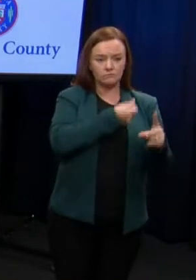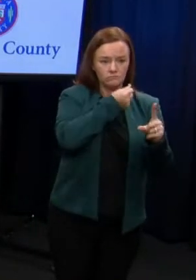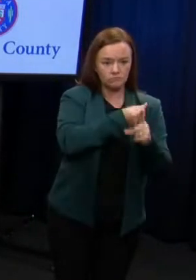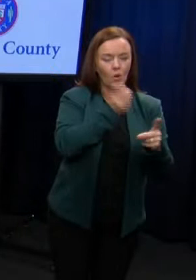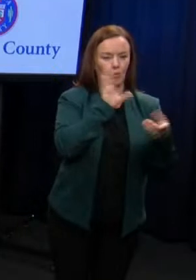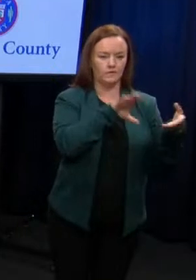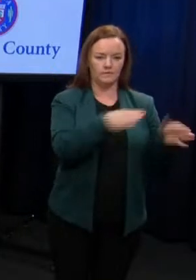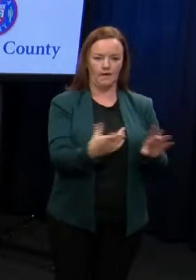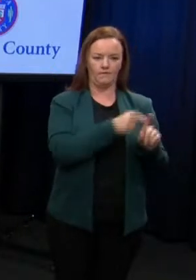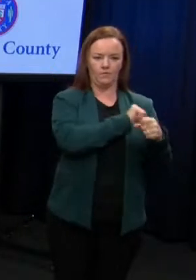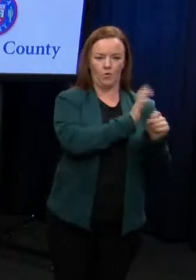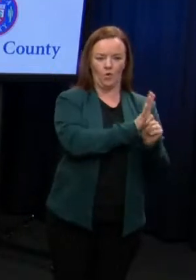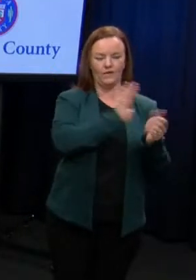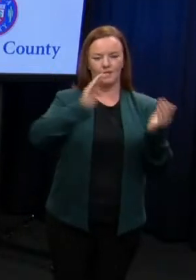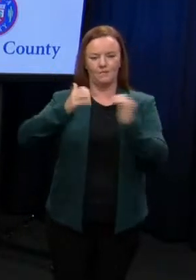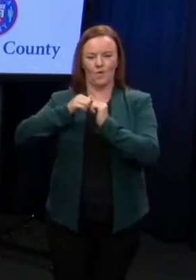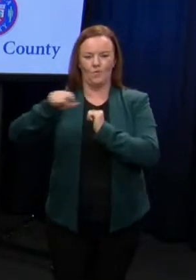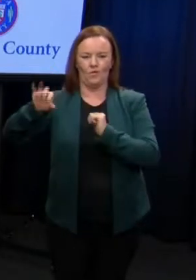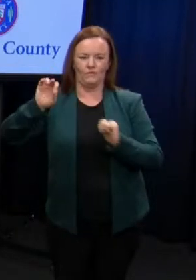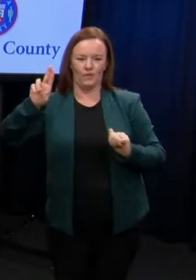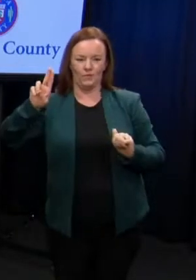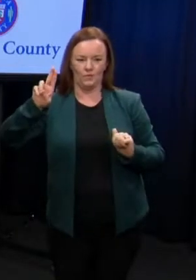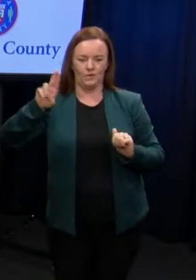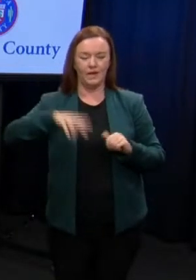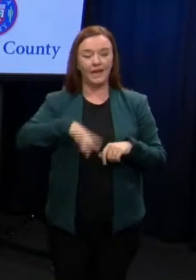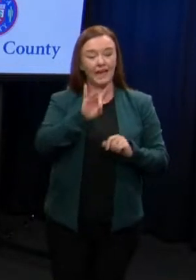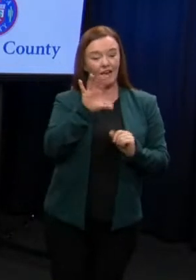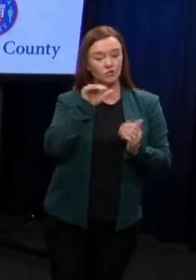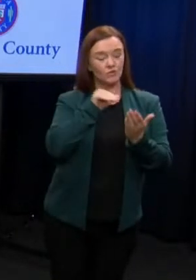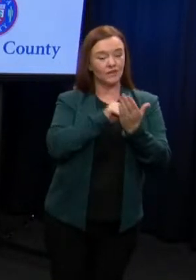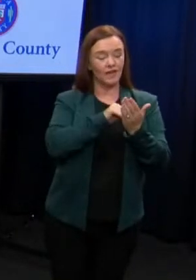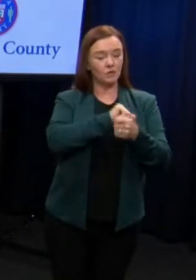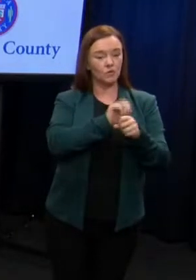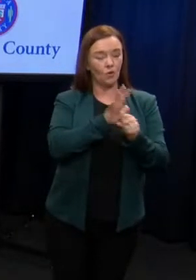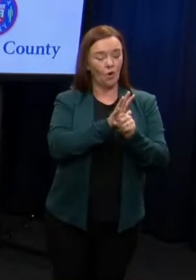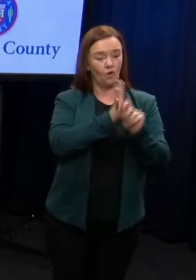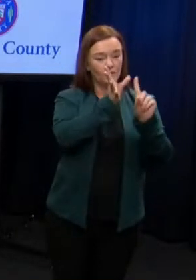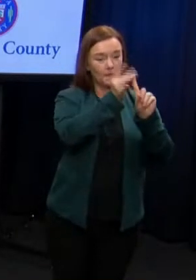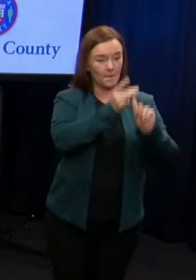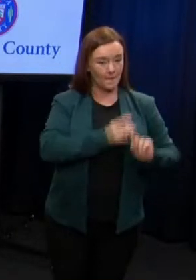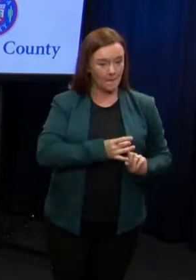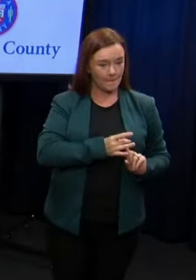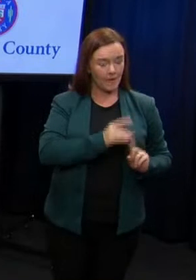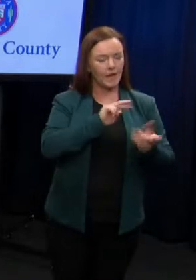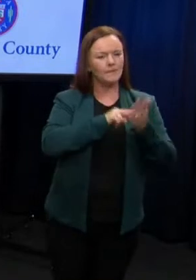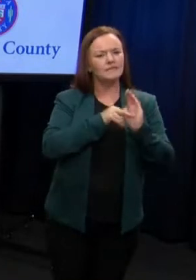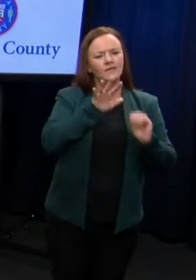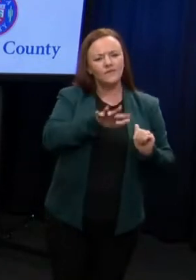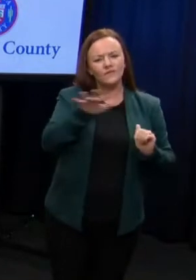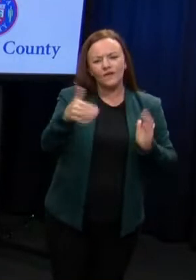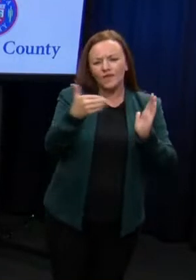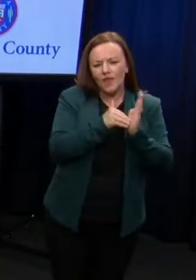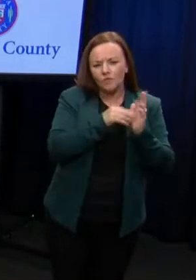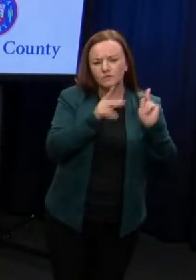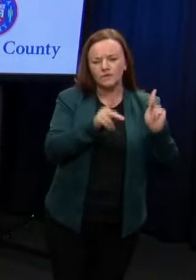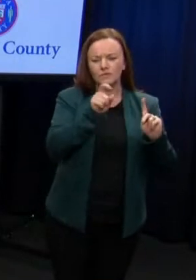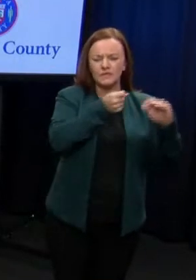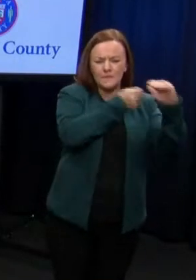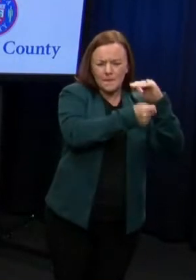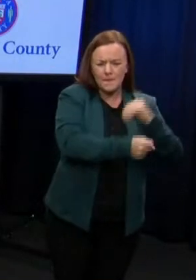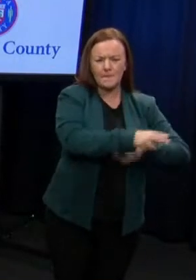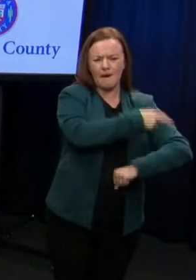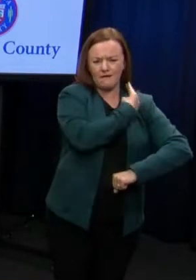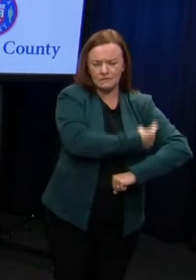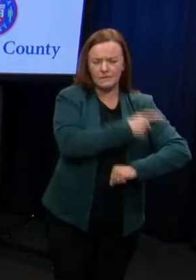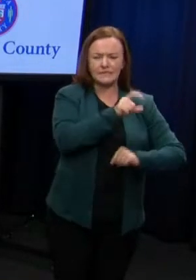over 800,000 COVID-19 cases, that's 55,000 people who need a hospital bed and staff to